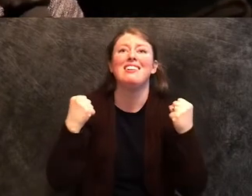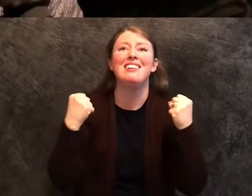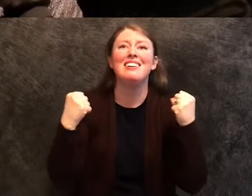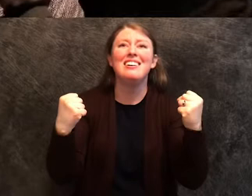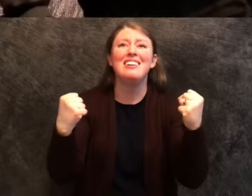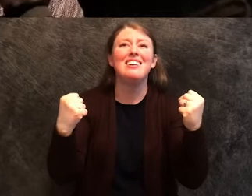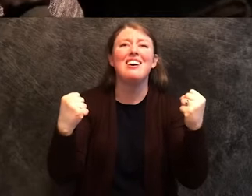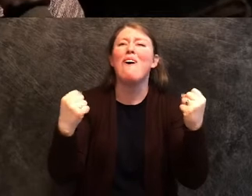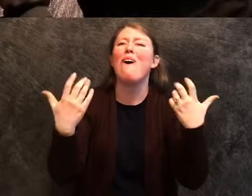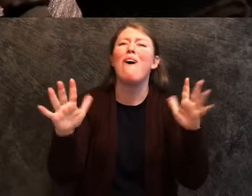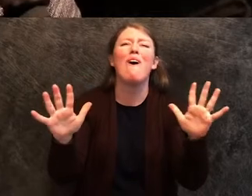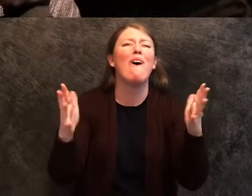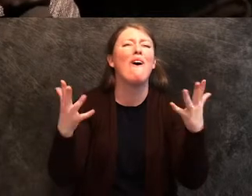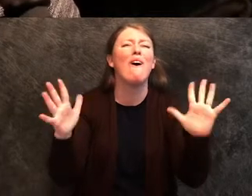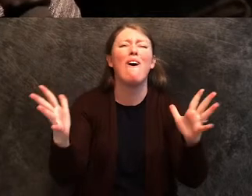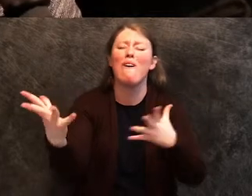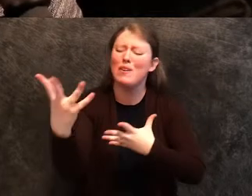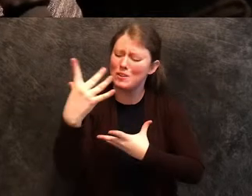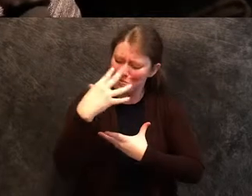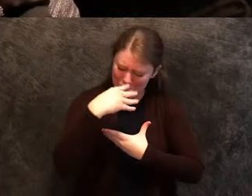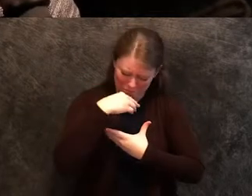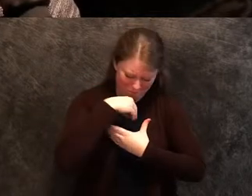you reach to me.